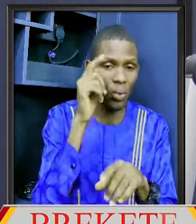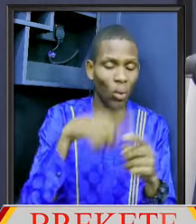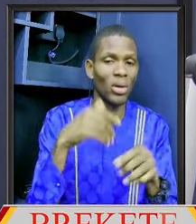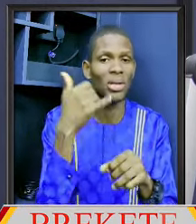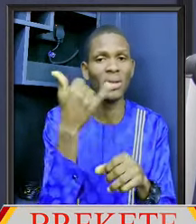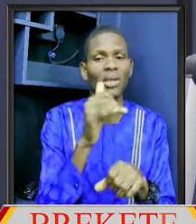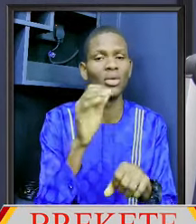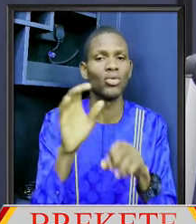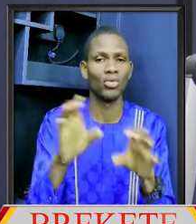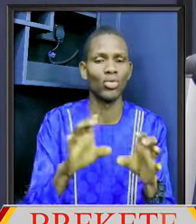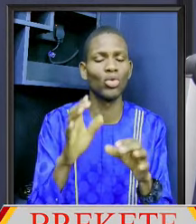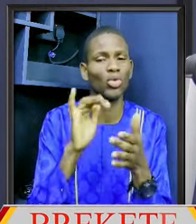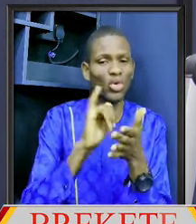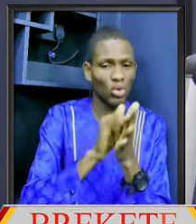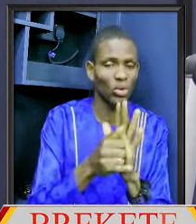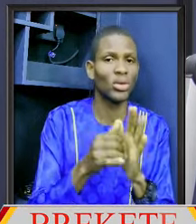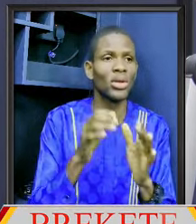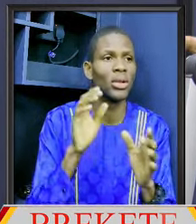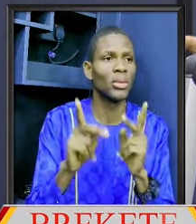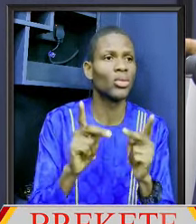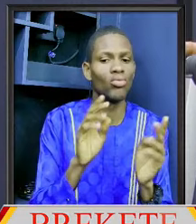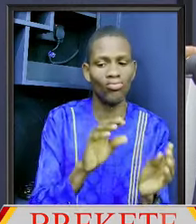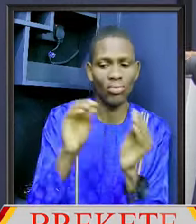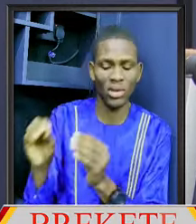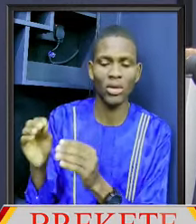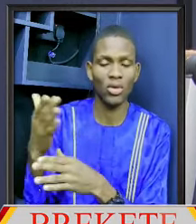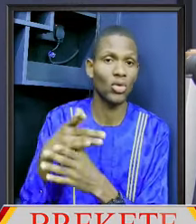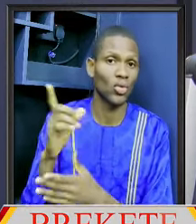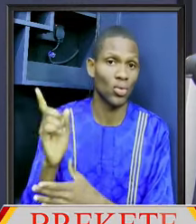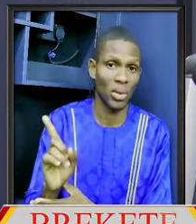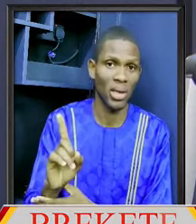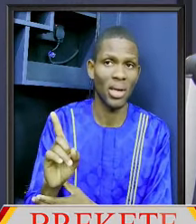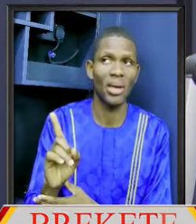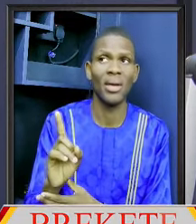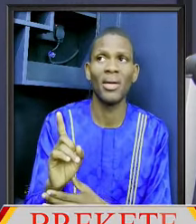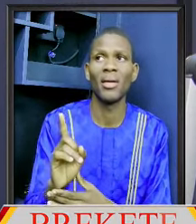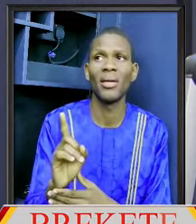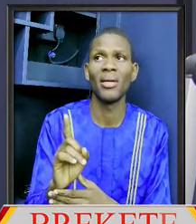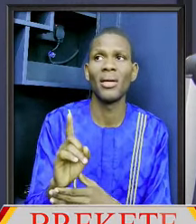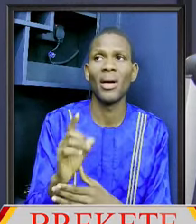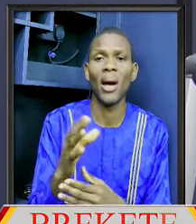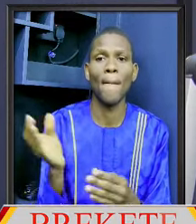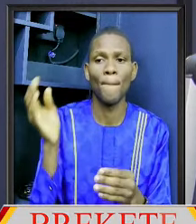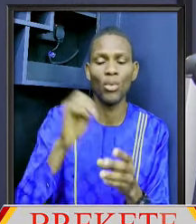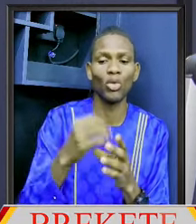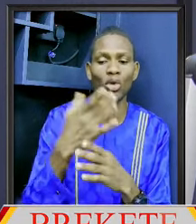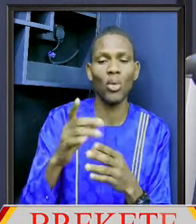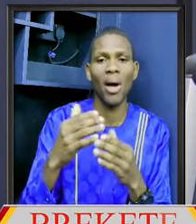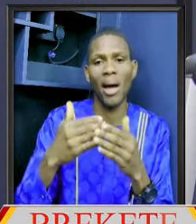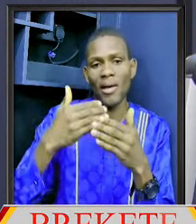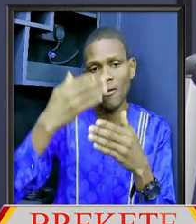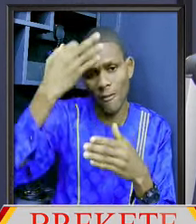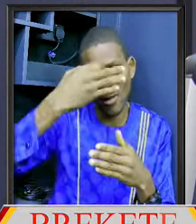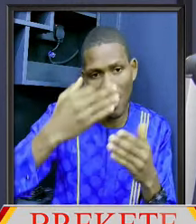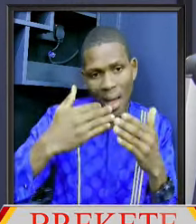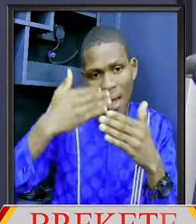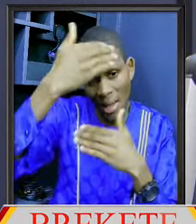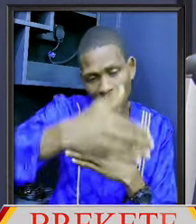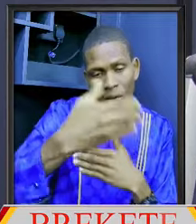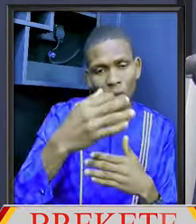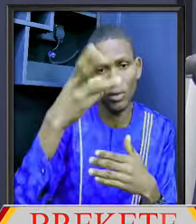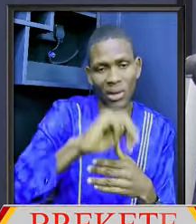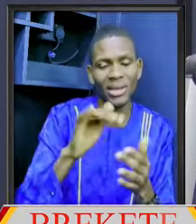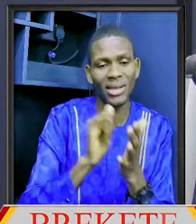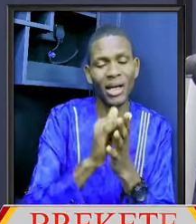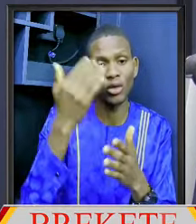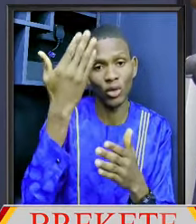No, such people, put them somewhere. Put someone ahead of them. That